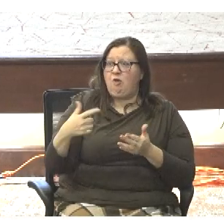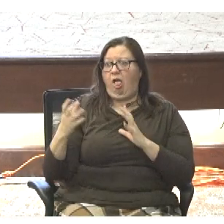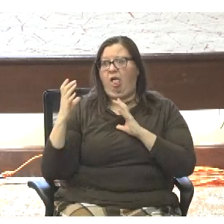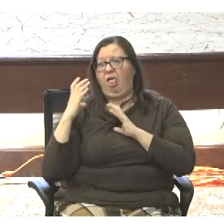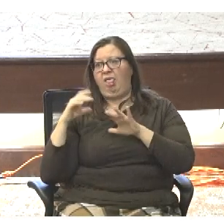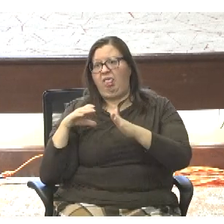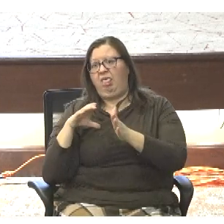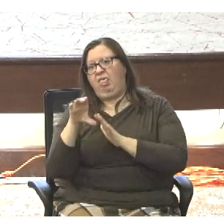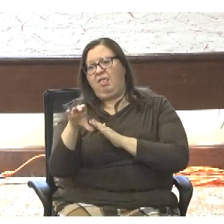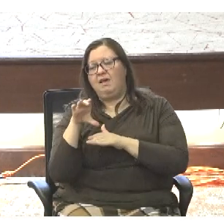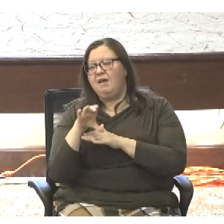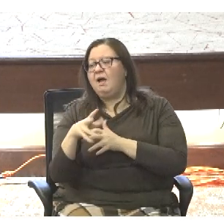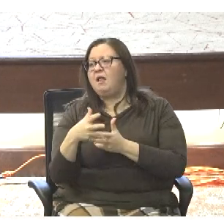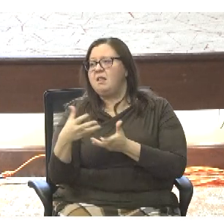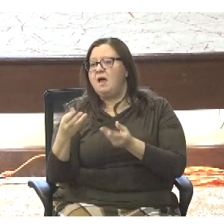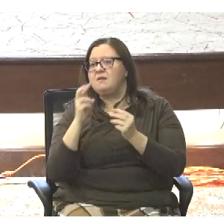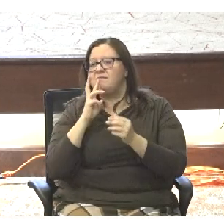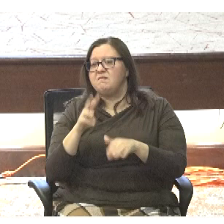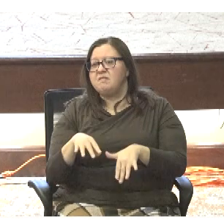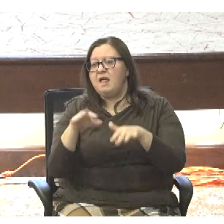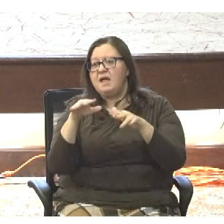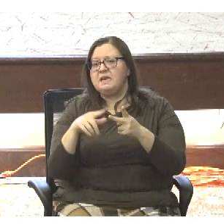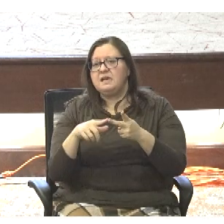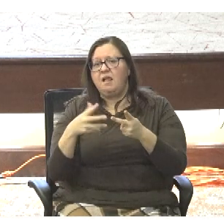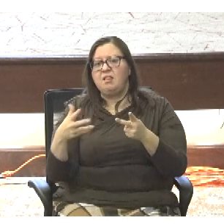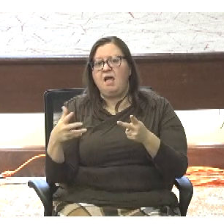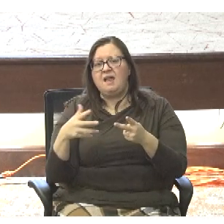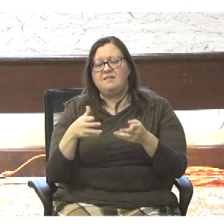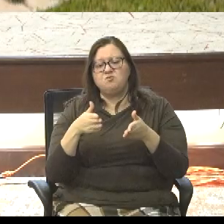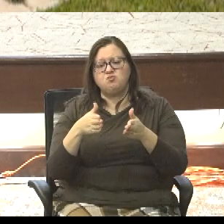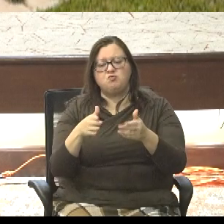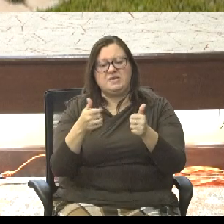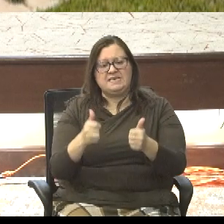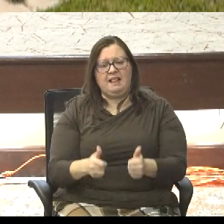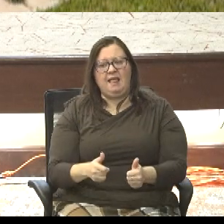been a lot of flooding and a lot of premature street decline.